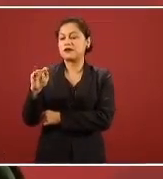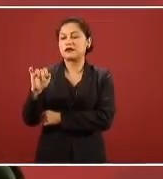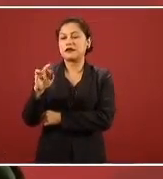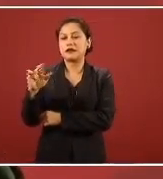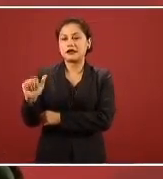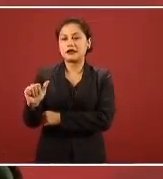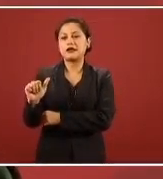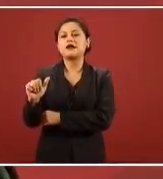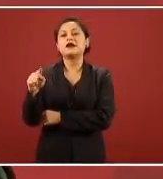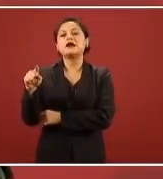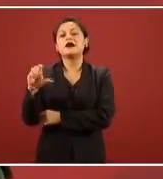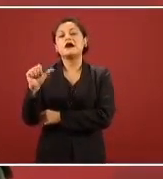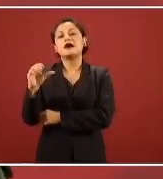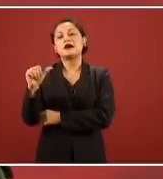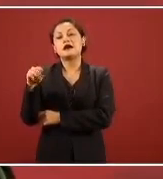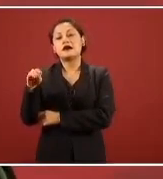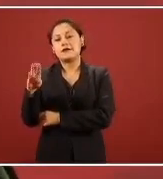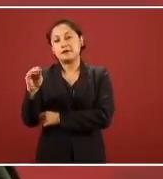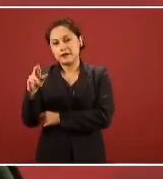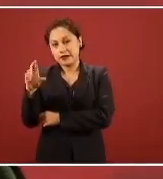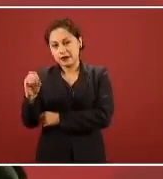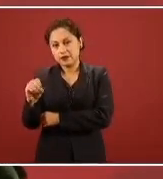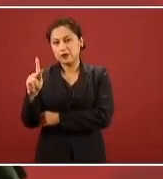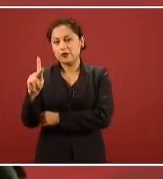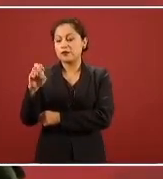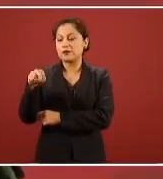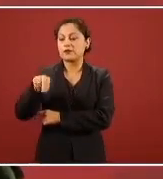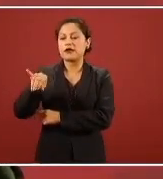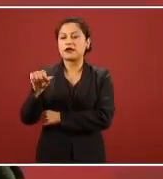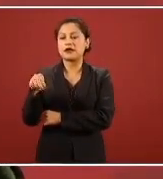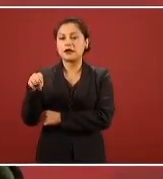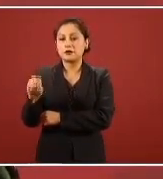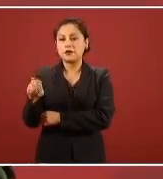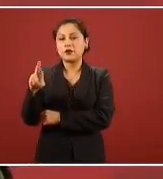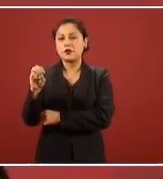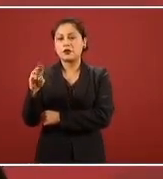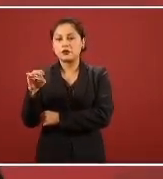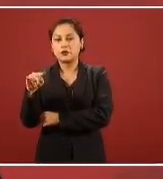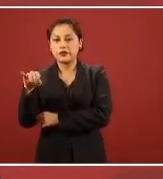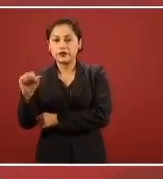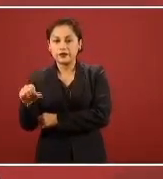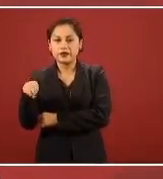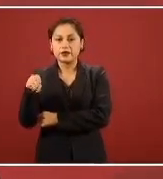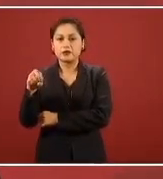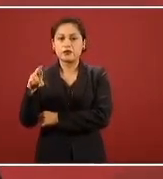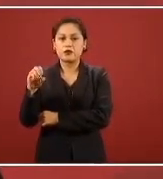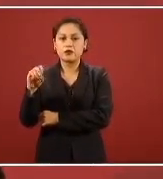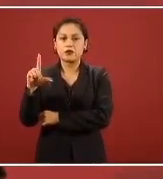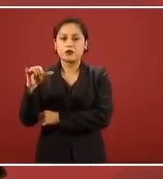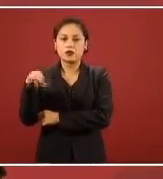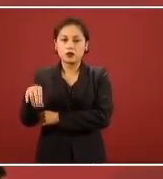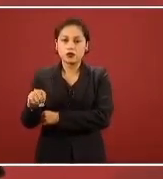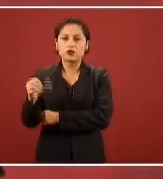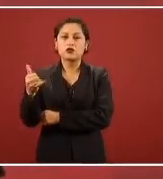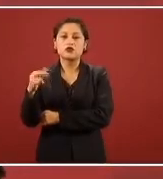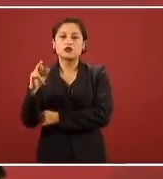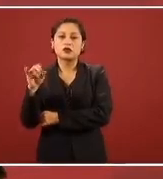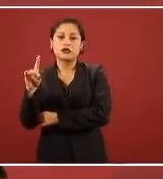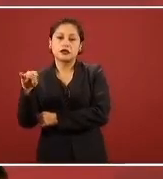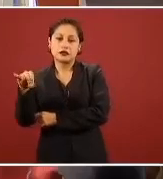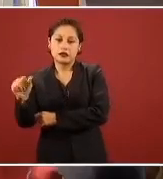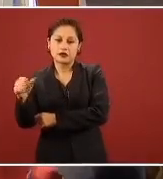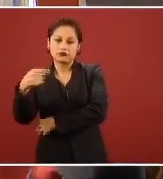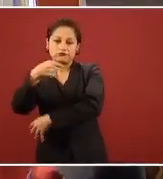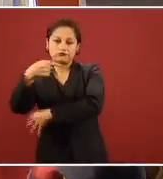Jerécuaro, Acámbaro, Pénjamo, Romita, Moroleón y Yuriria. Esas son